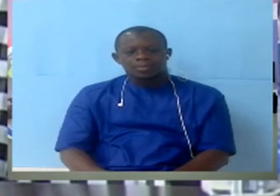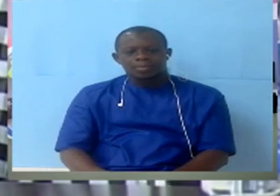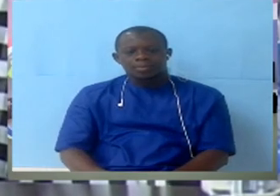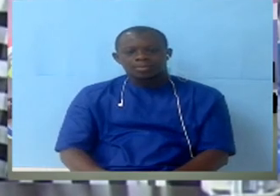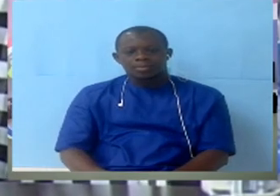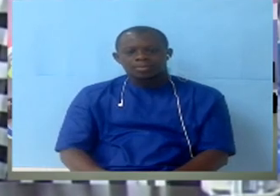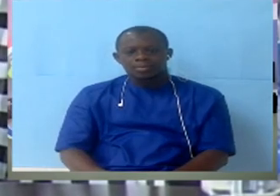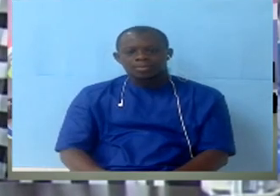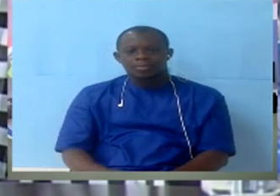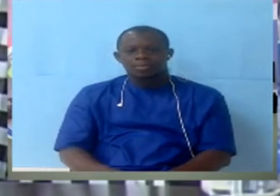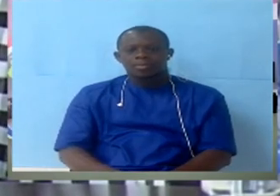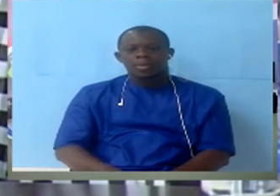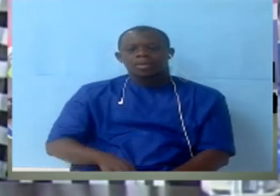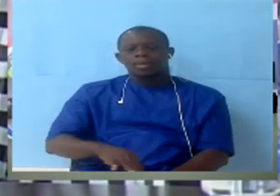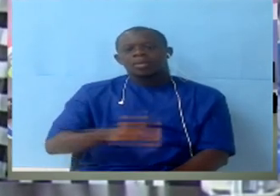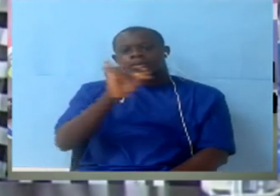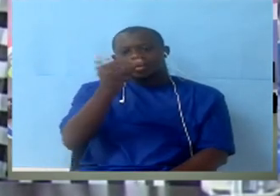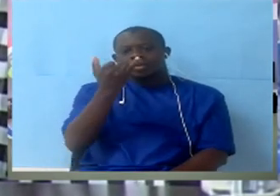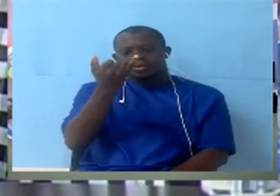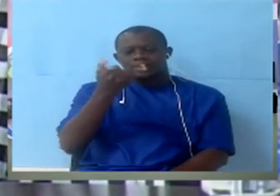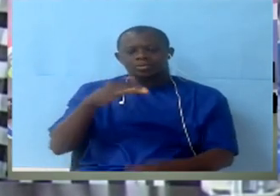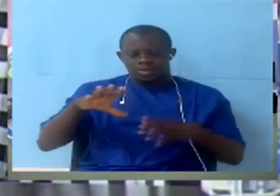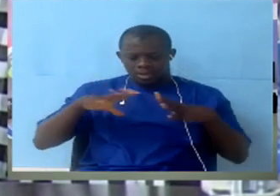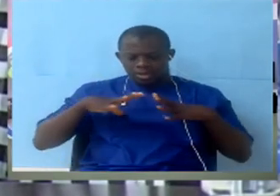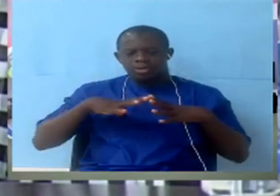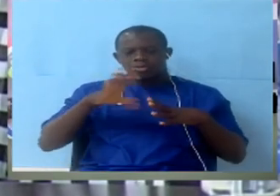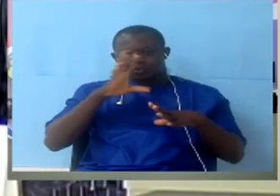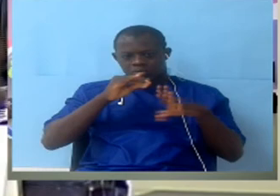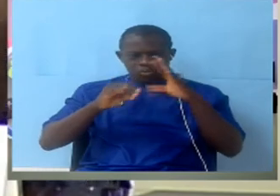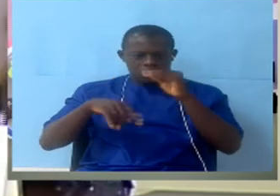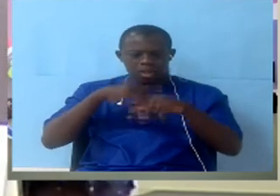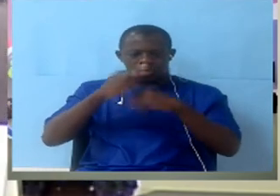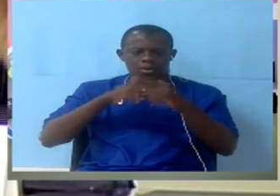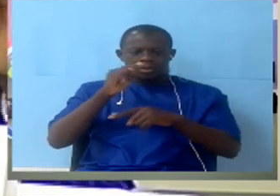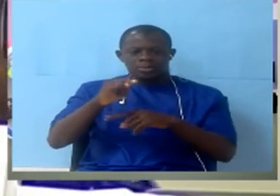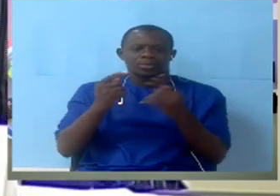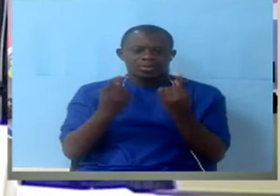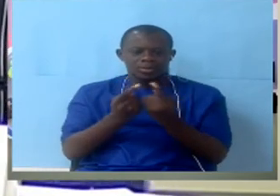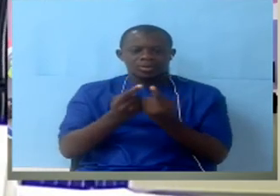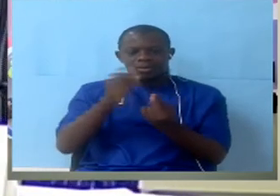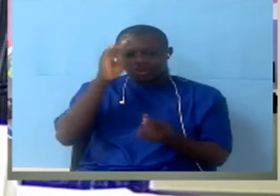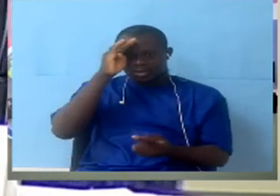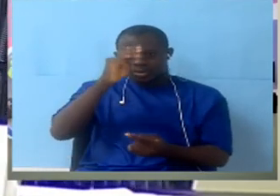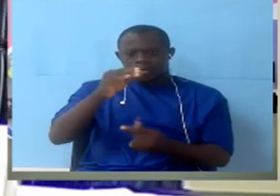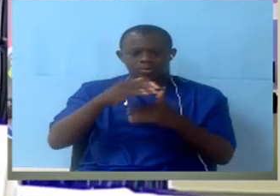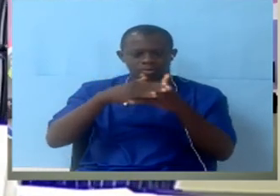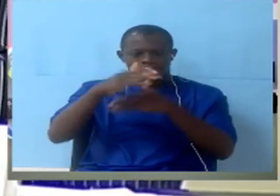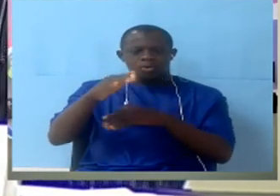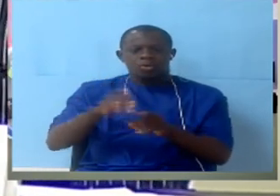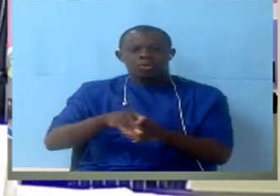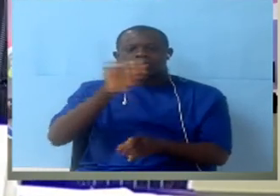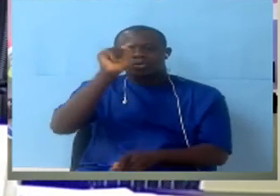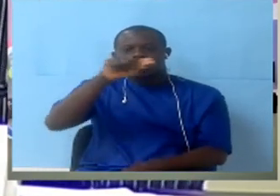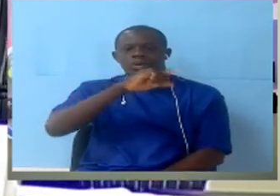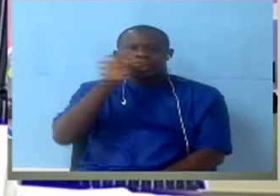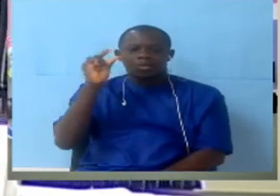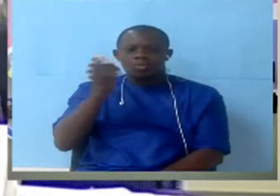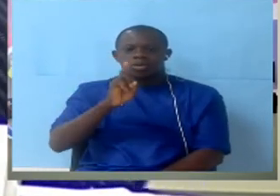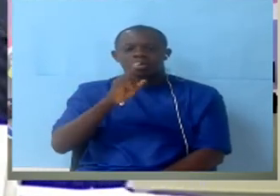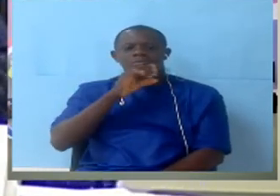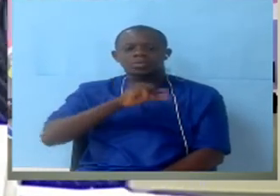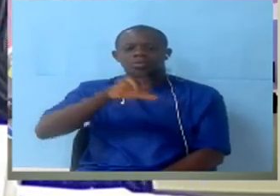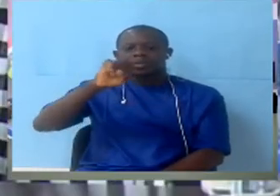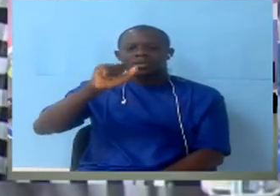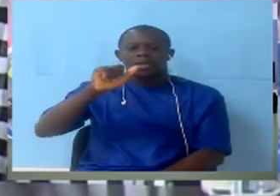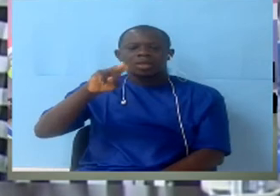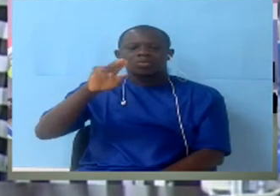na akacha. I'm ready to talk about it. Thank you very much. Number baga. What are your full names, Mr. Sanyang? Mr.